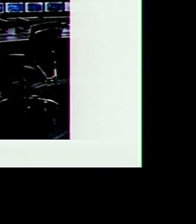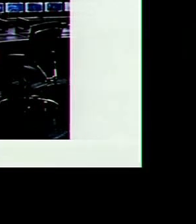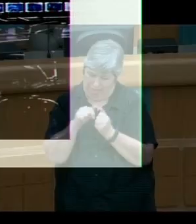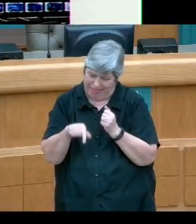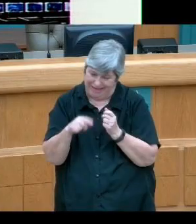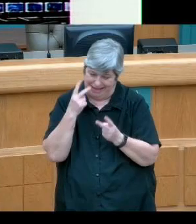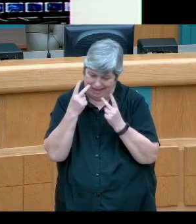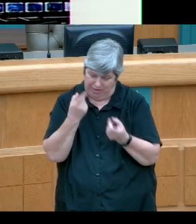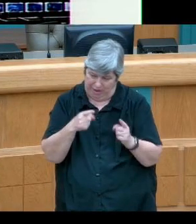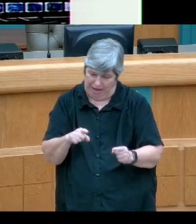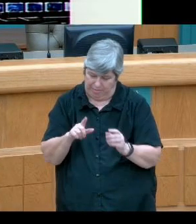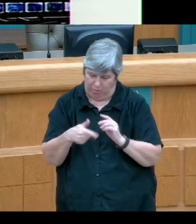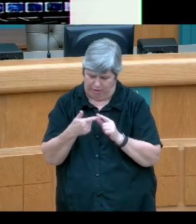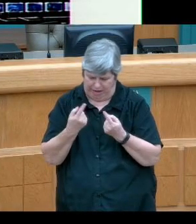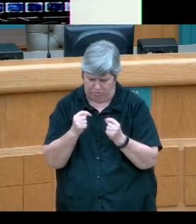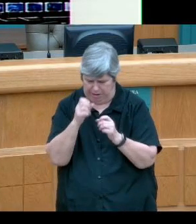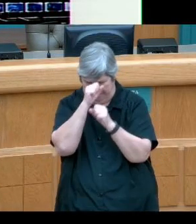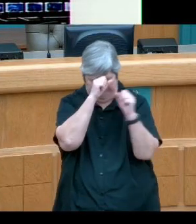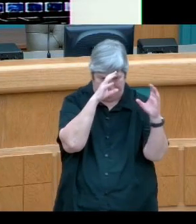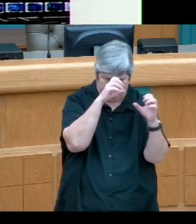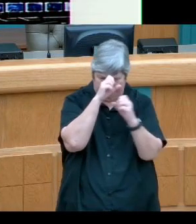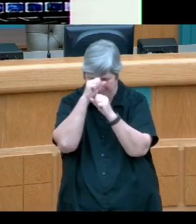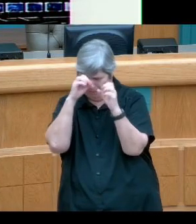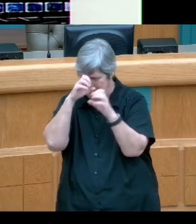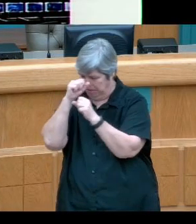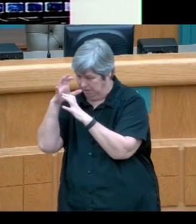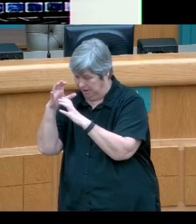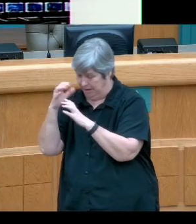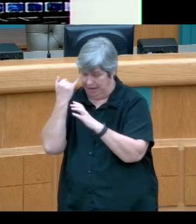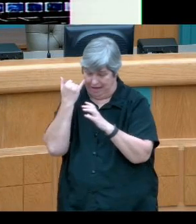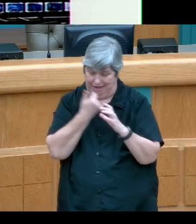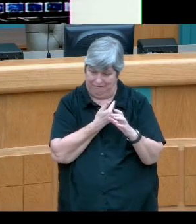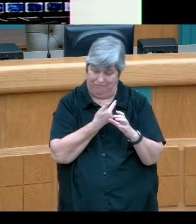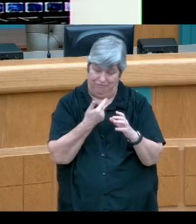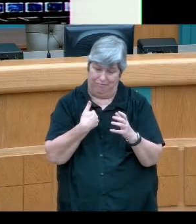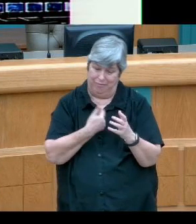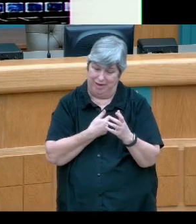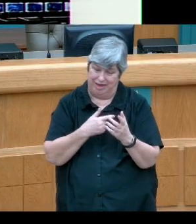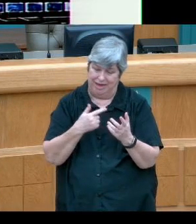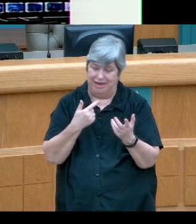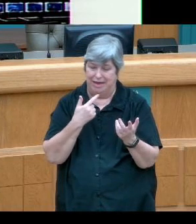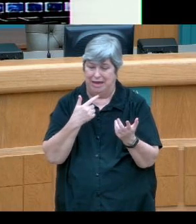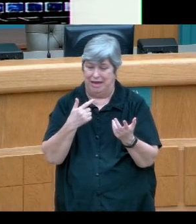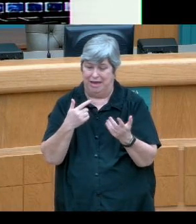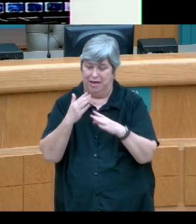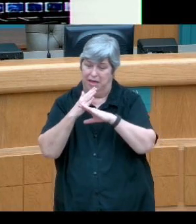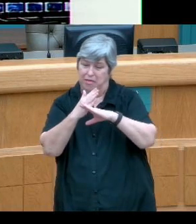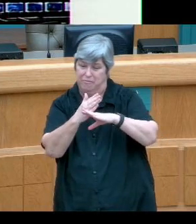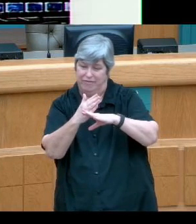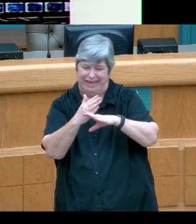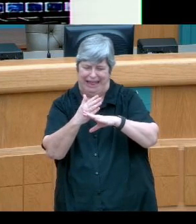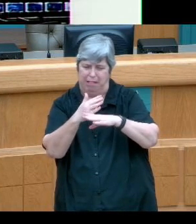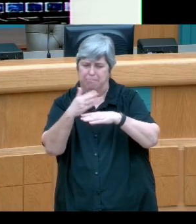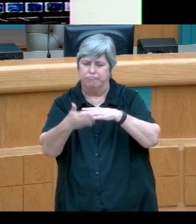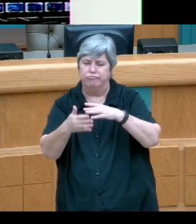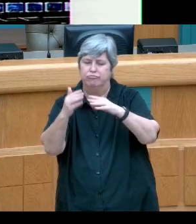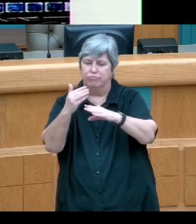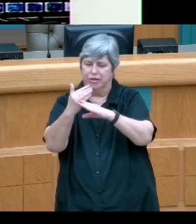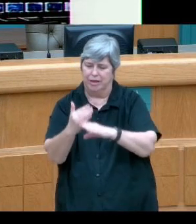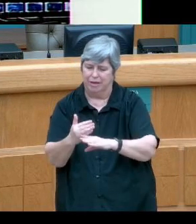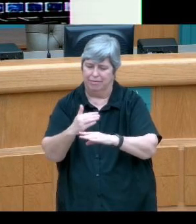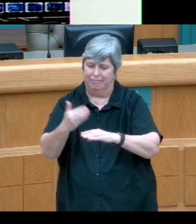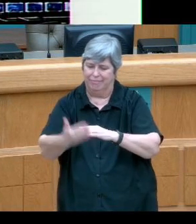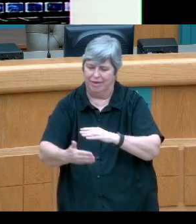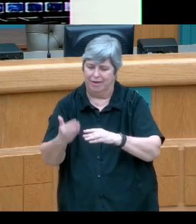what happens when I put in different scenarios, that if we roll back some of the interventions that are in place, we have to think